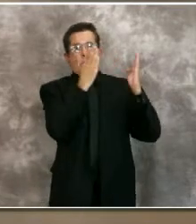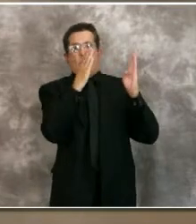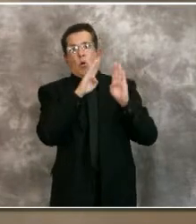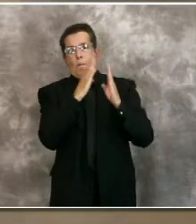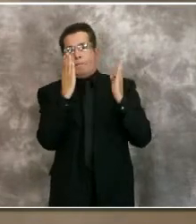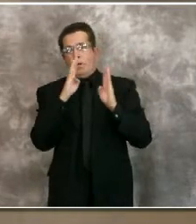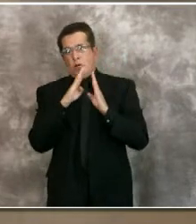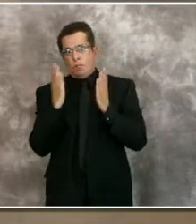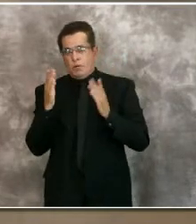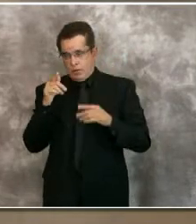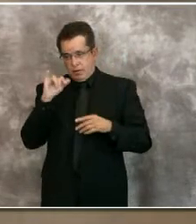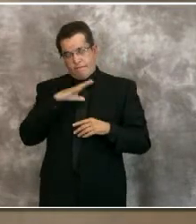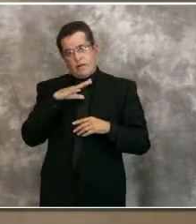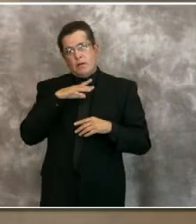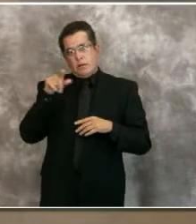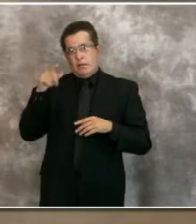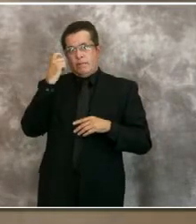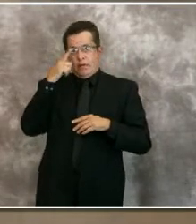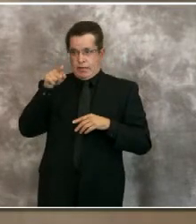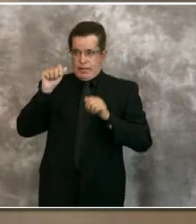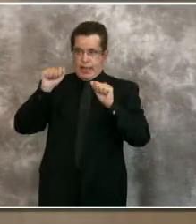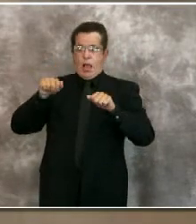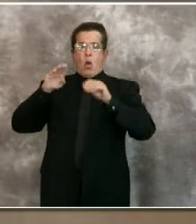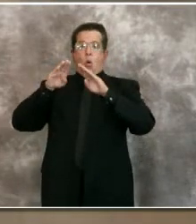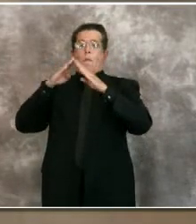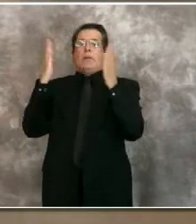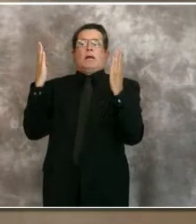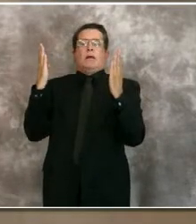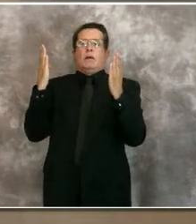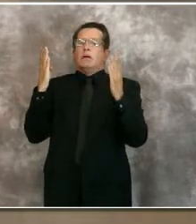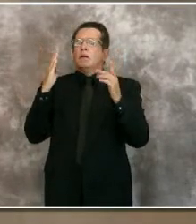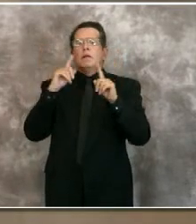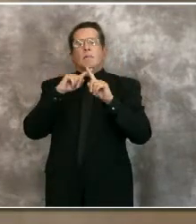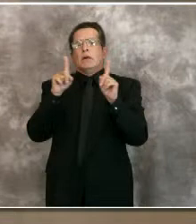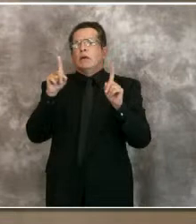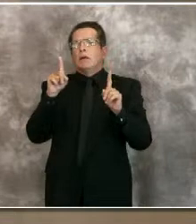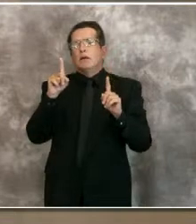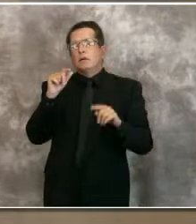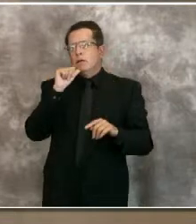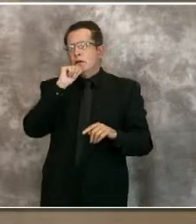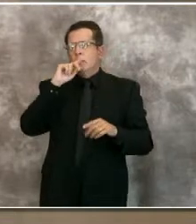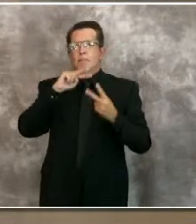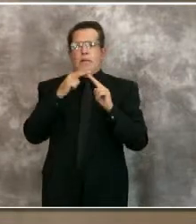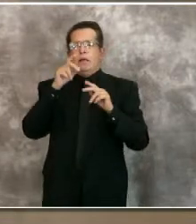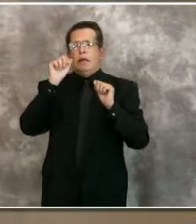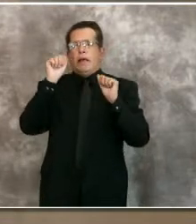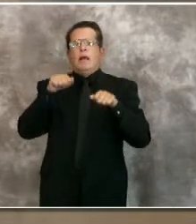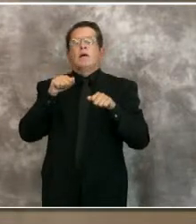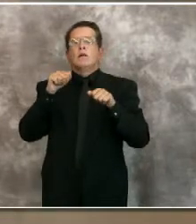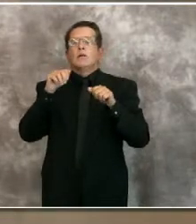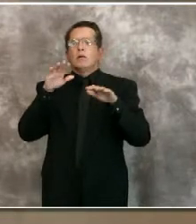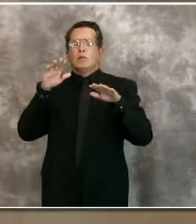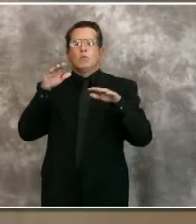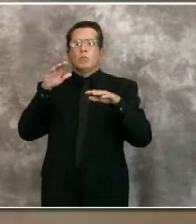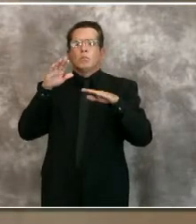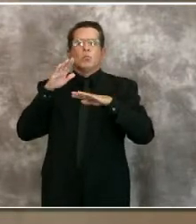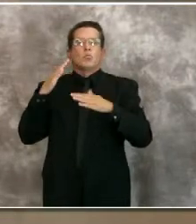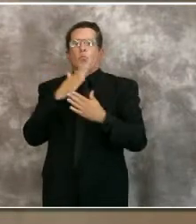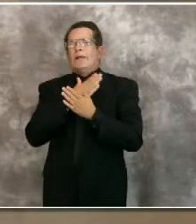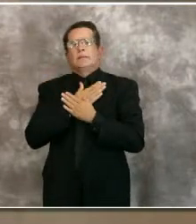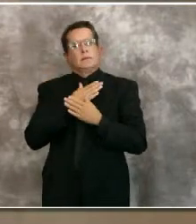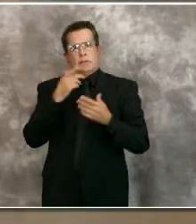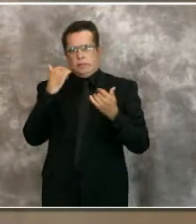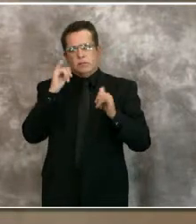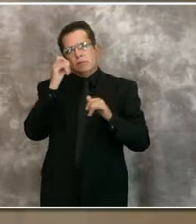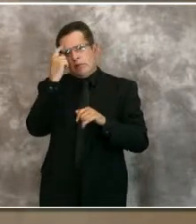these businesses can open shop doesn't mean that we can let our guard down. The virus is